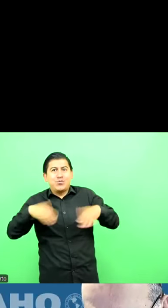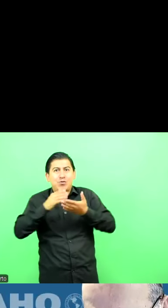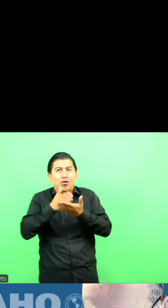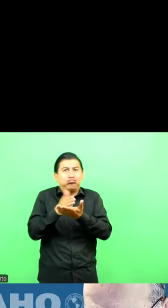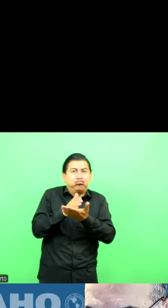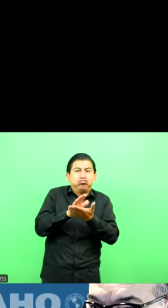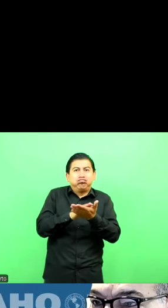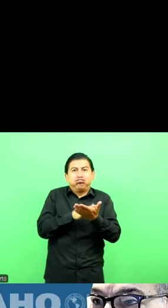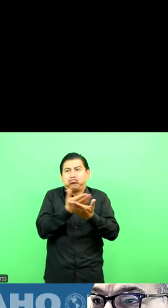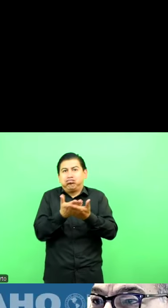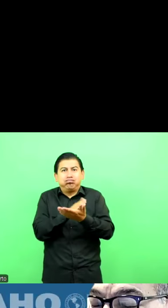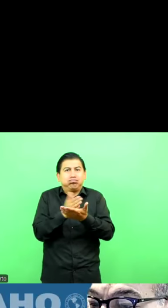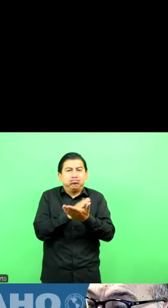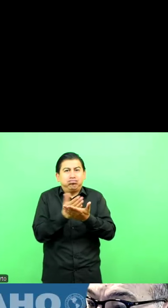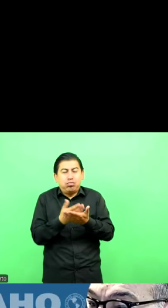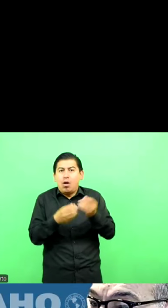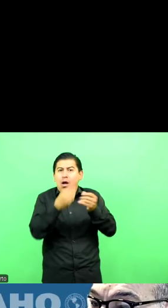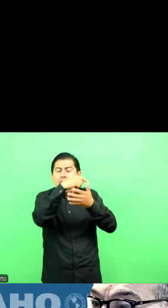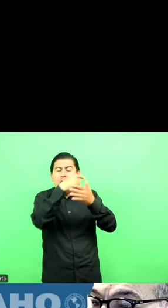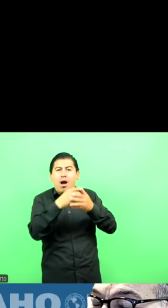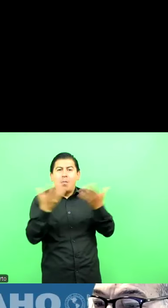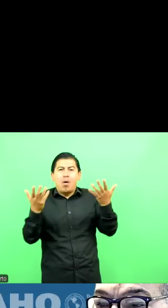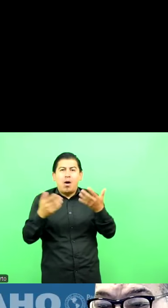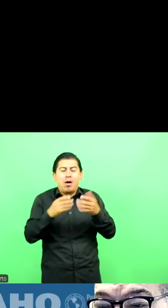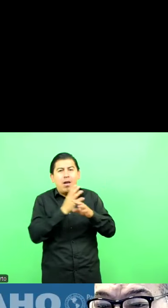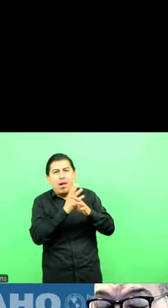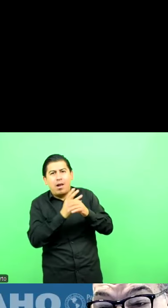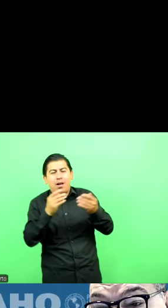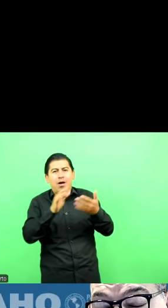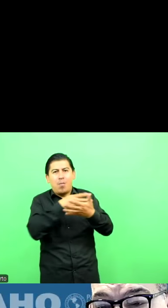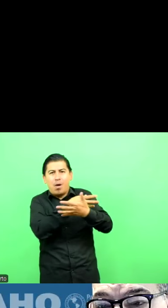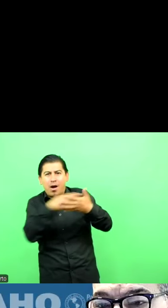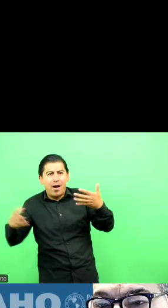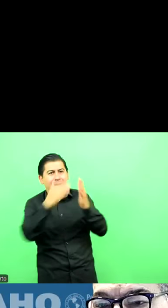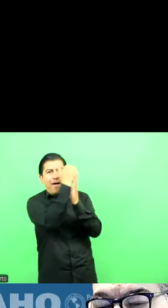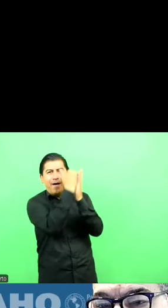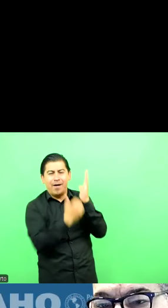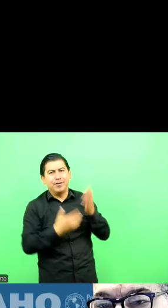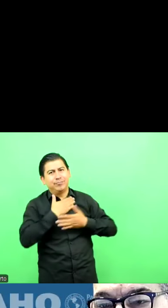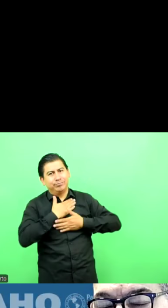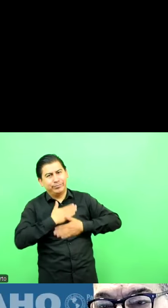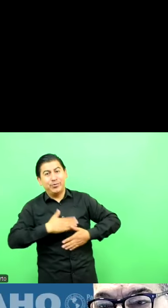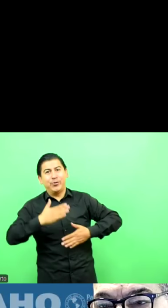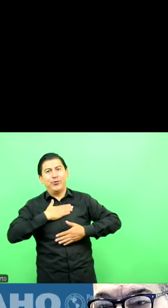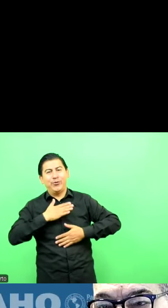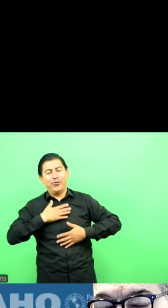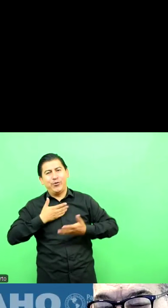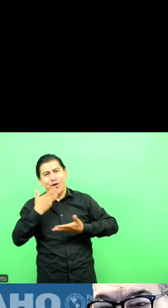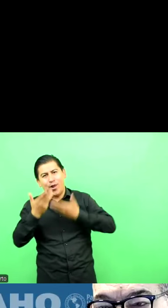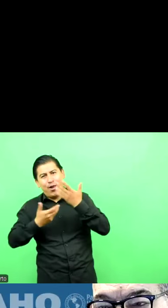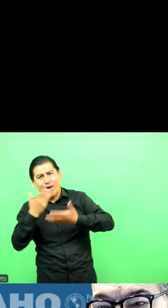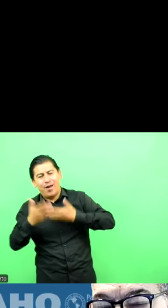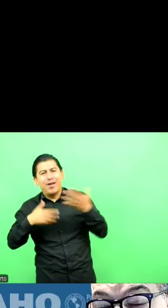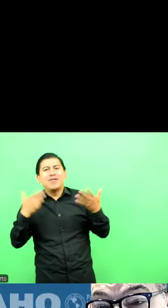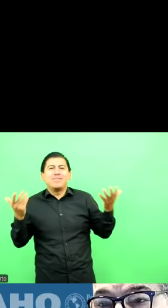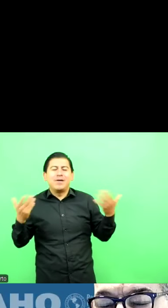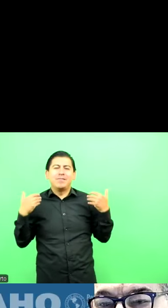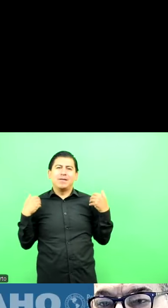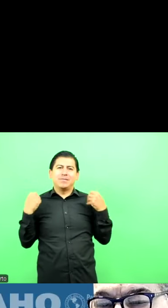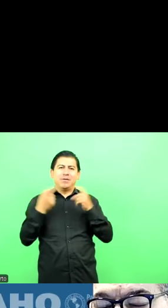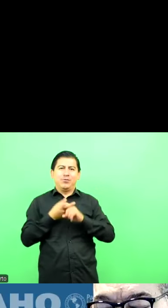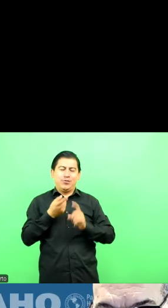to a take todos advantage los of this oficiales opportunity since we have institucionales simultaneous reunidas. interpretation Muchas available. gracias a los organizadores por la inclusión Thank you de to este